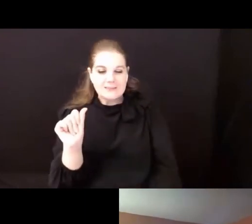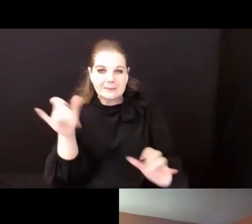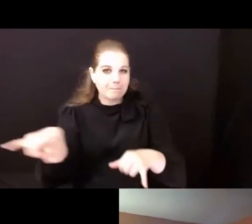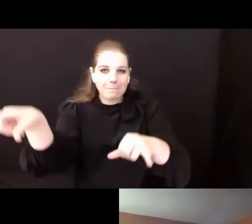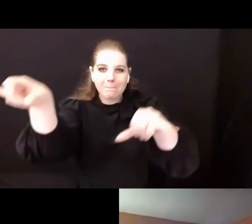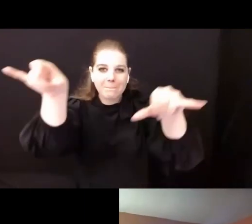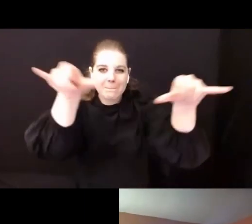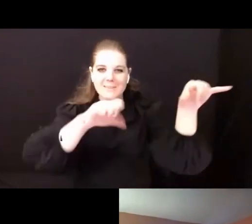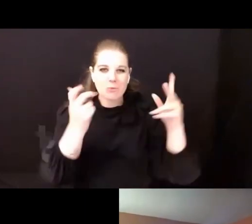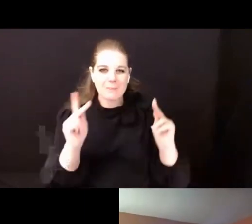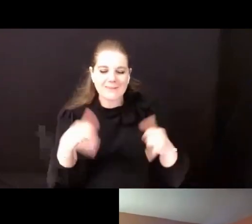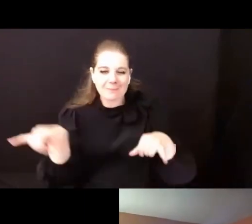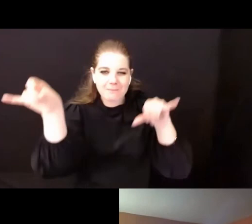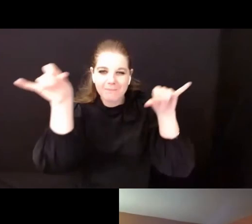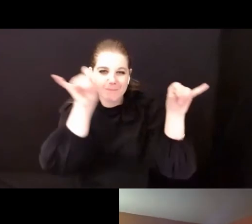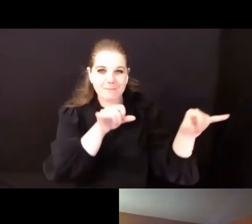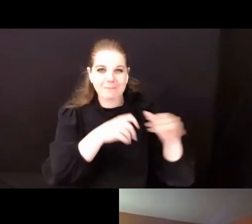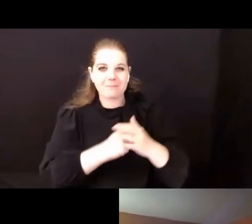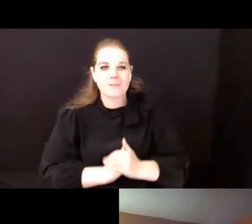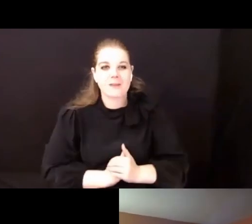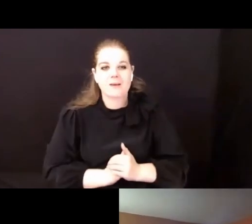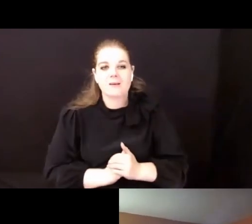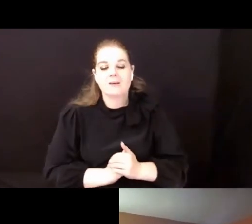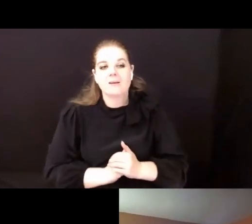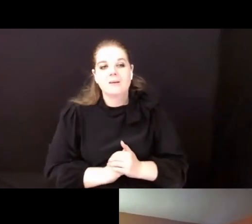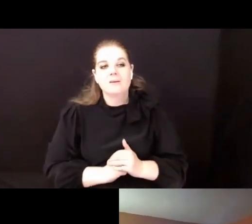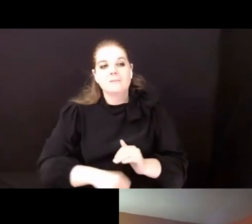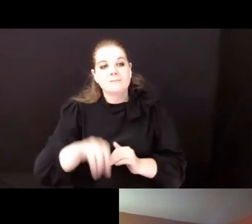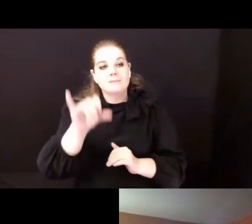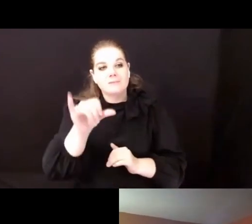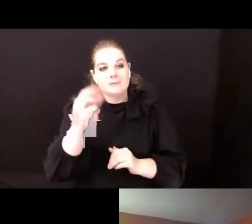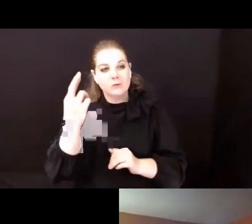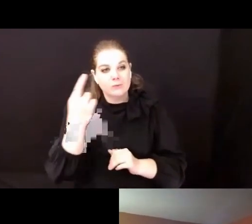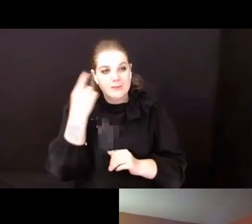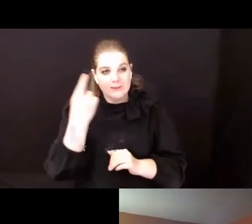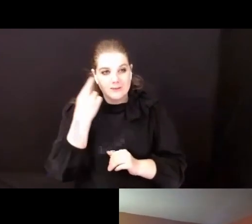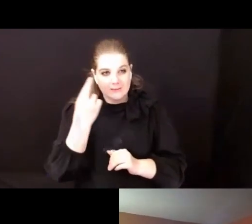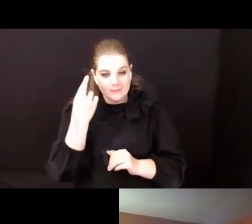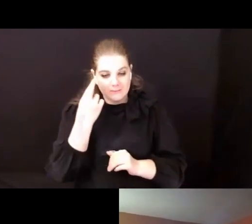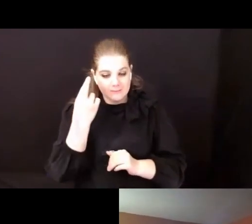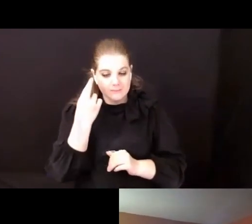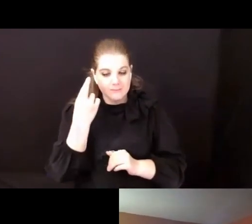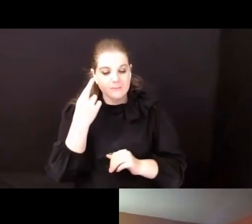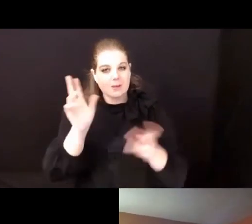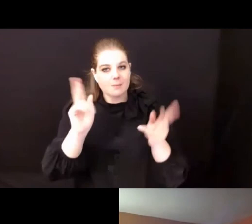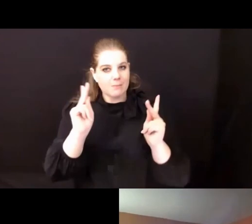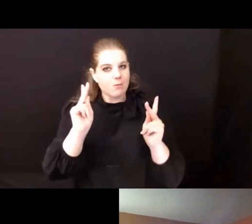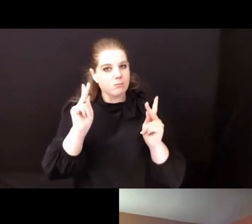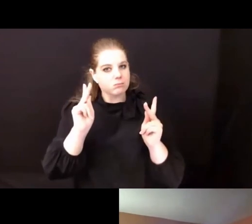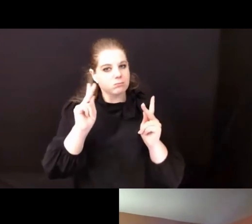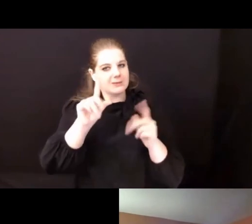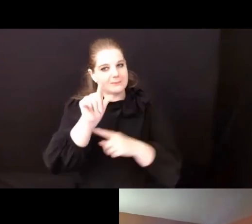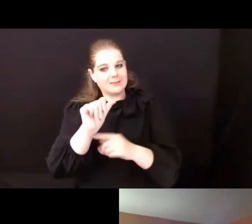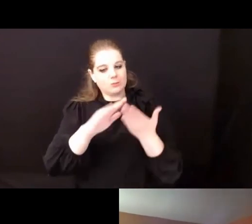else, which is why you have people in the disability community saying,